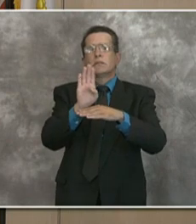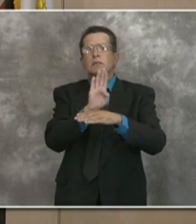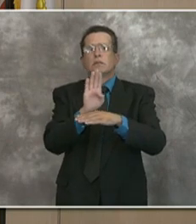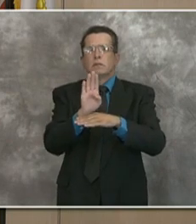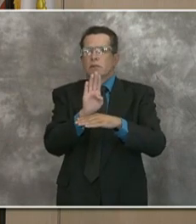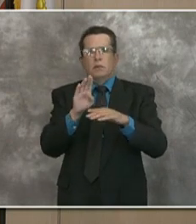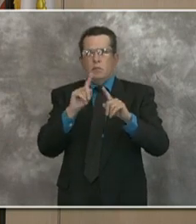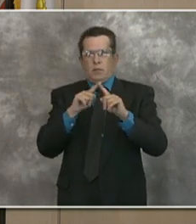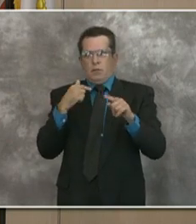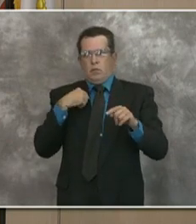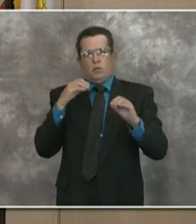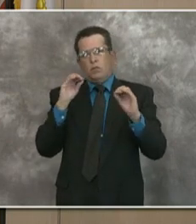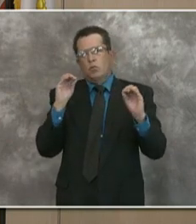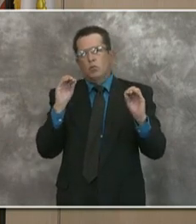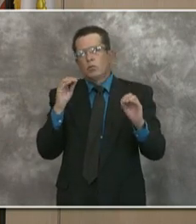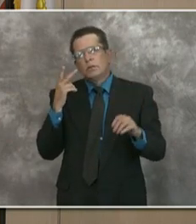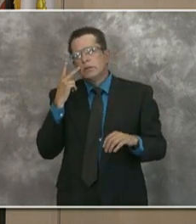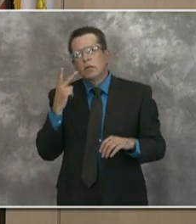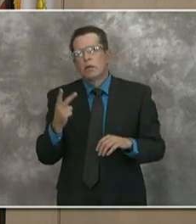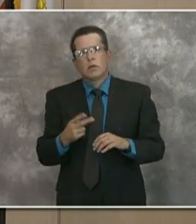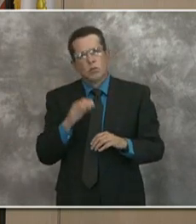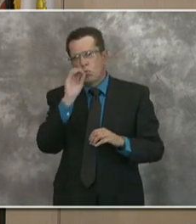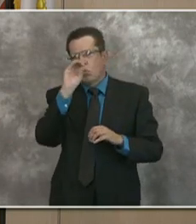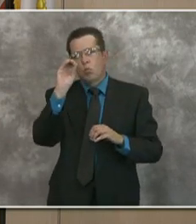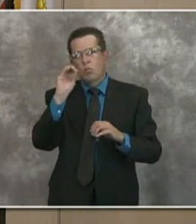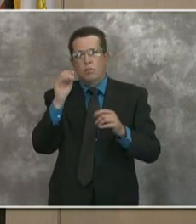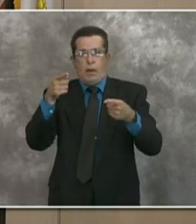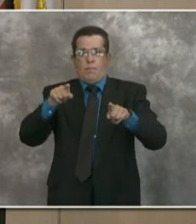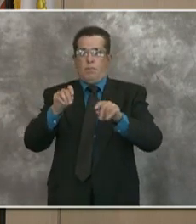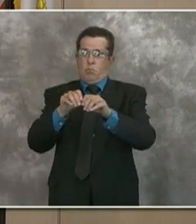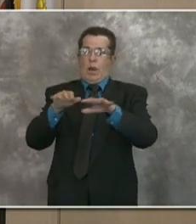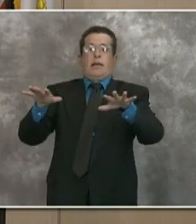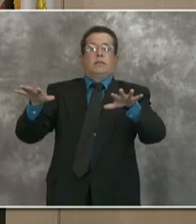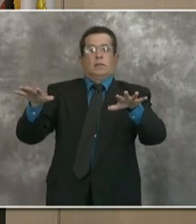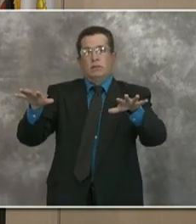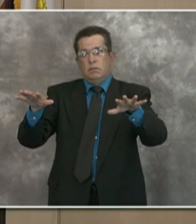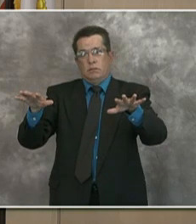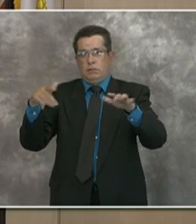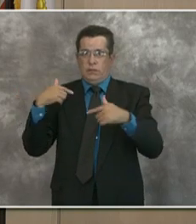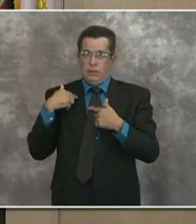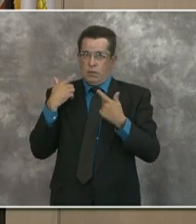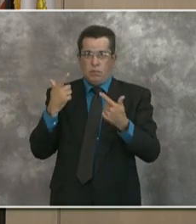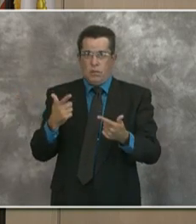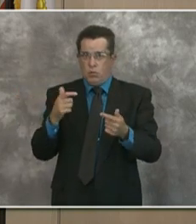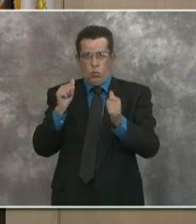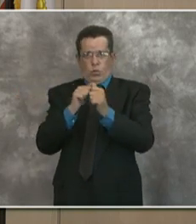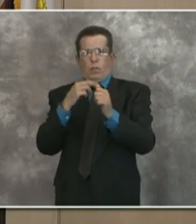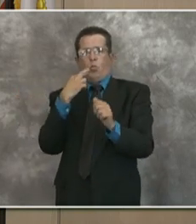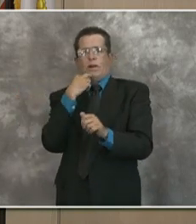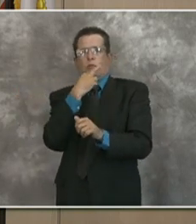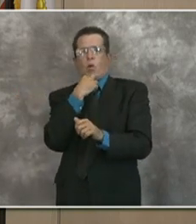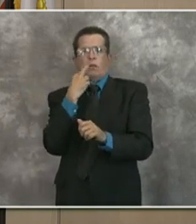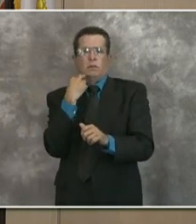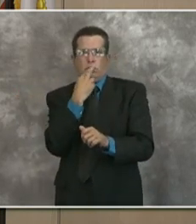but we haven't seen, again, no outbreaks to date have been associated with restaurants, which is definitely a